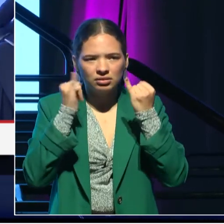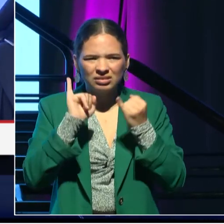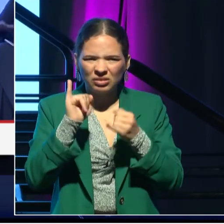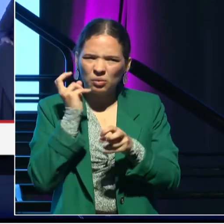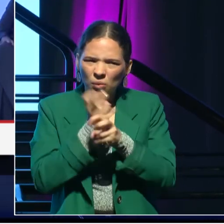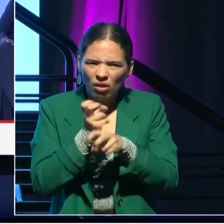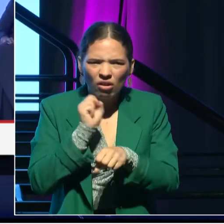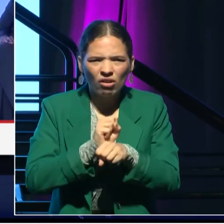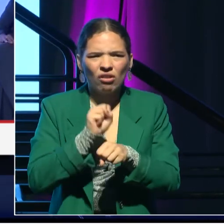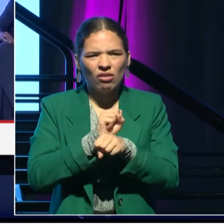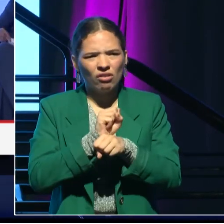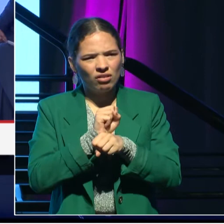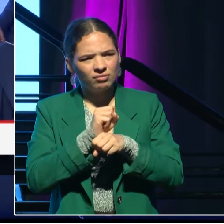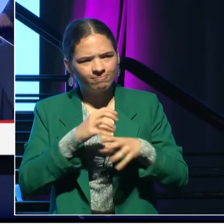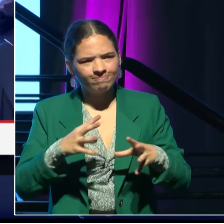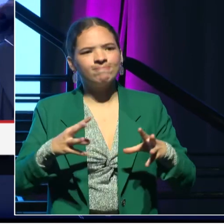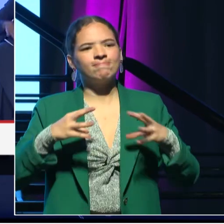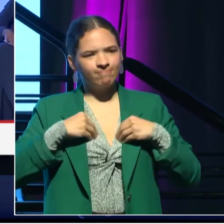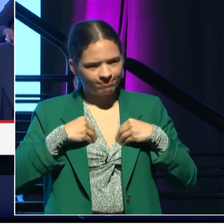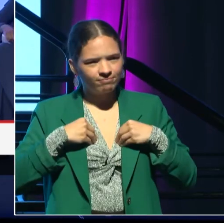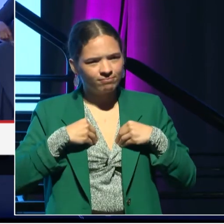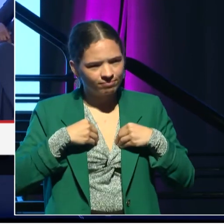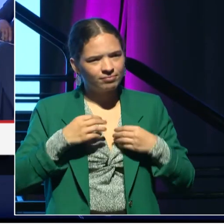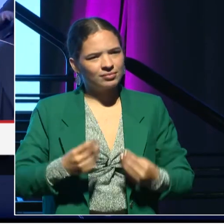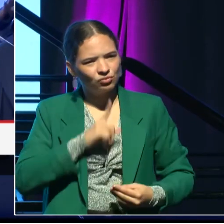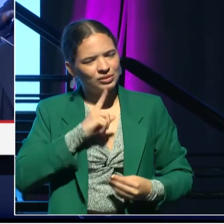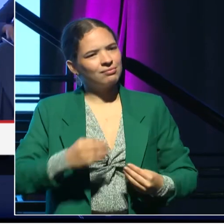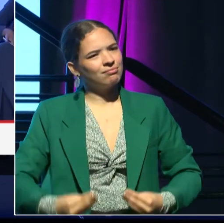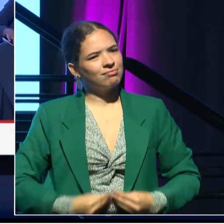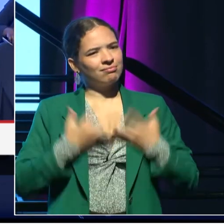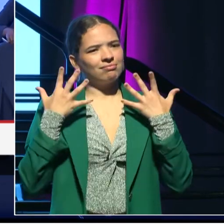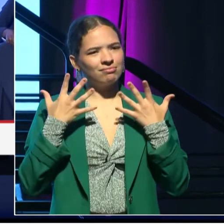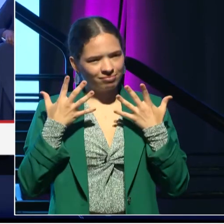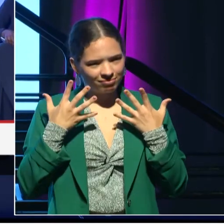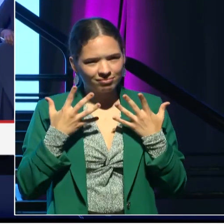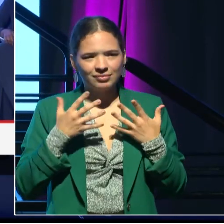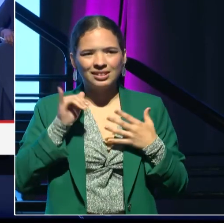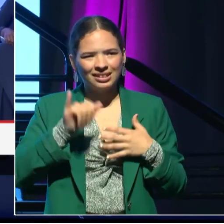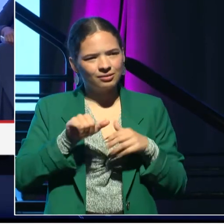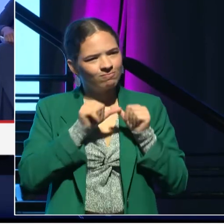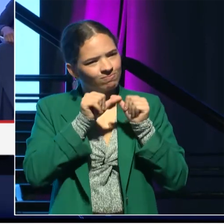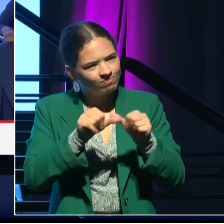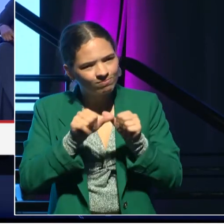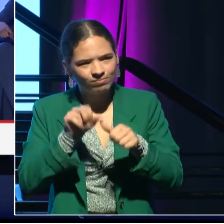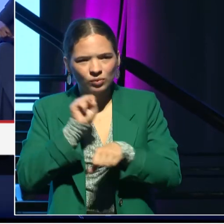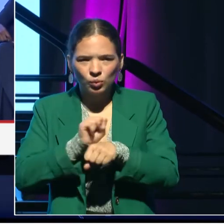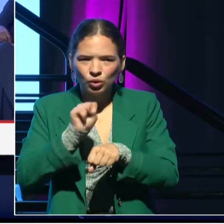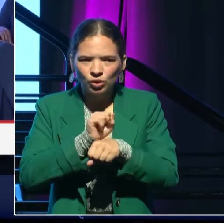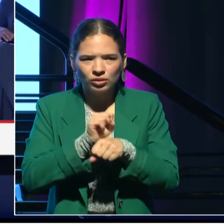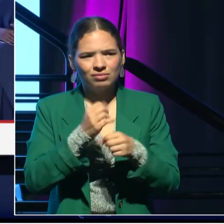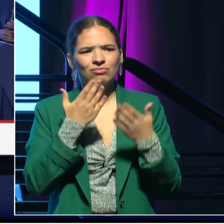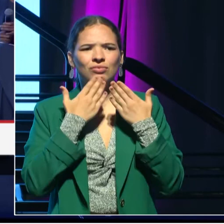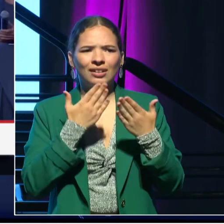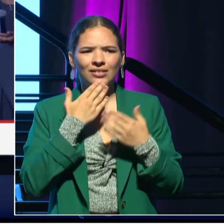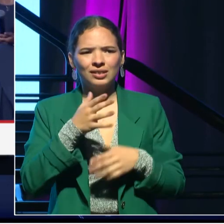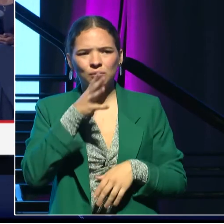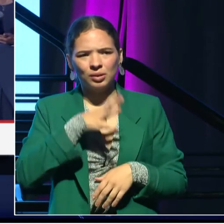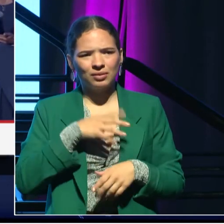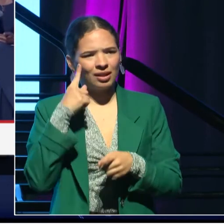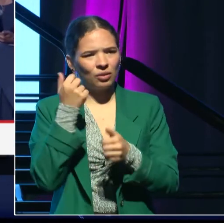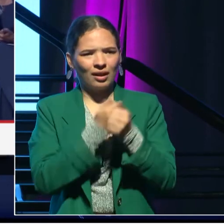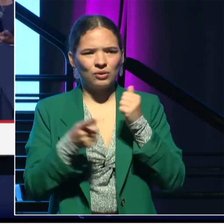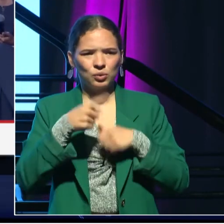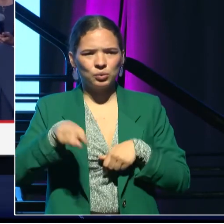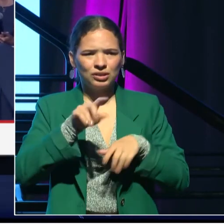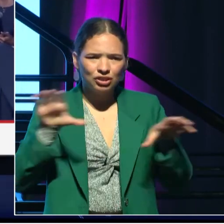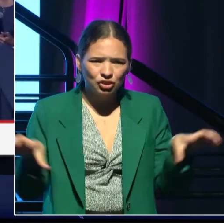has already been laid the foundation for me to be able to come in and run a little bit further. So thank you, ladies, for everything that you've done. Thank you. Thank you.